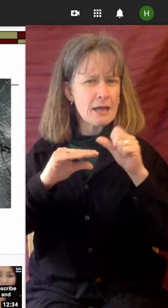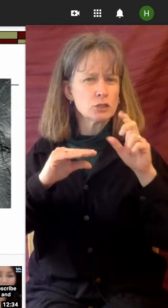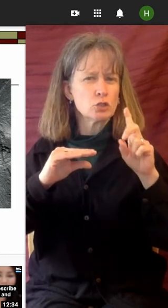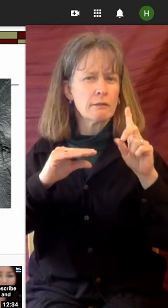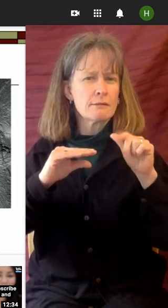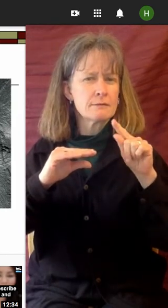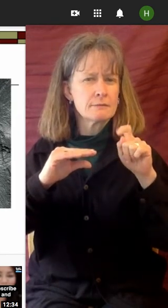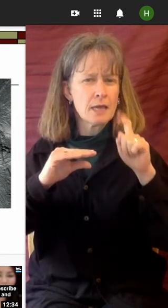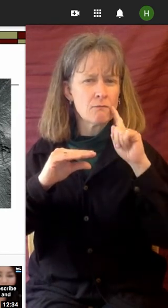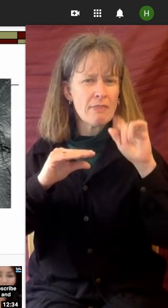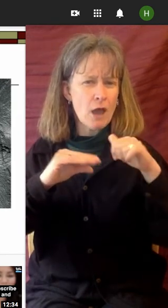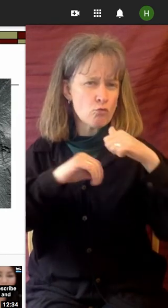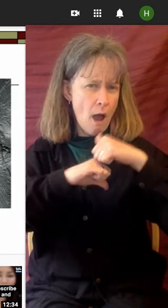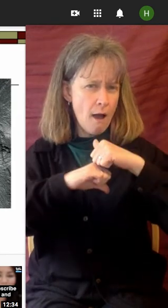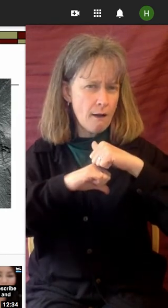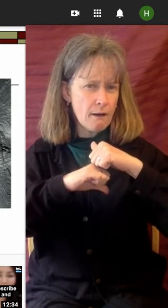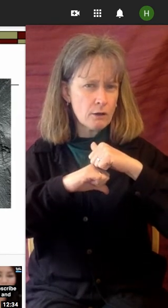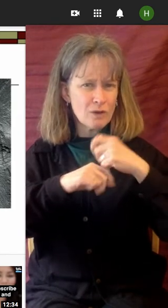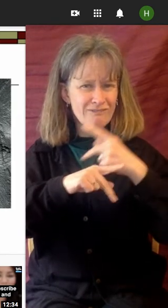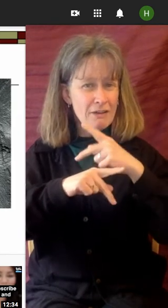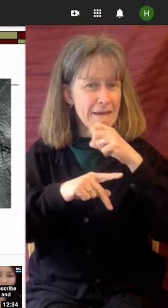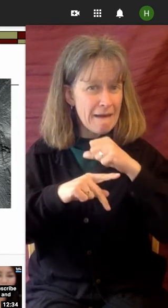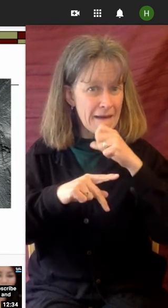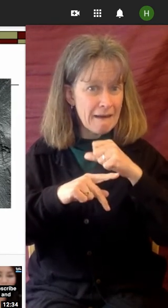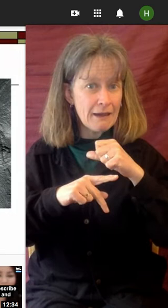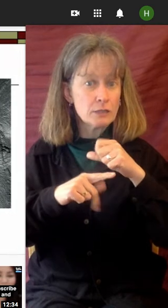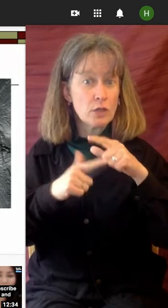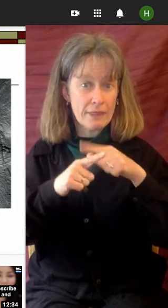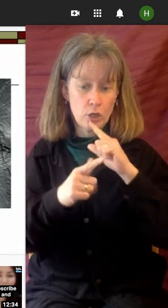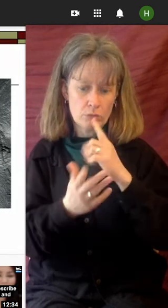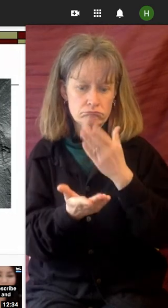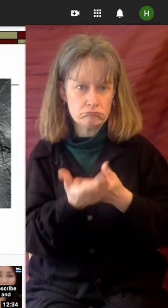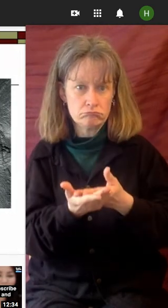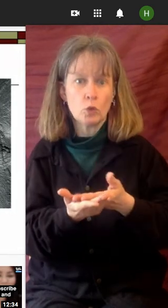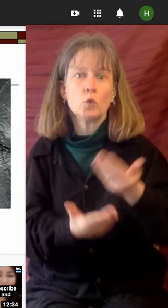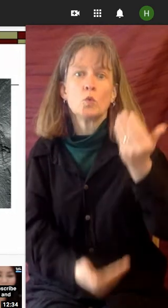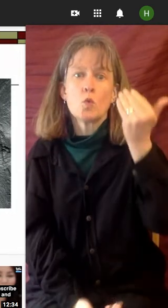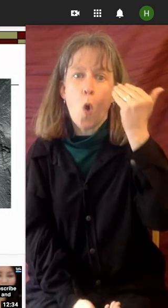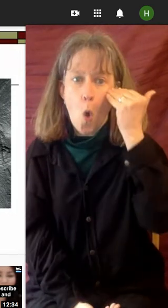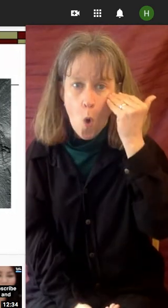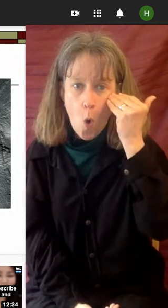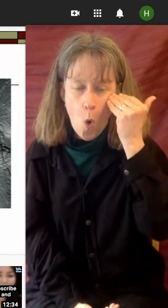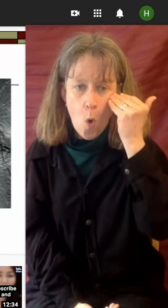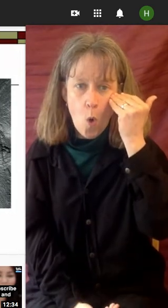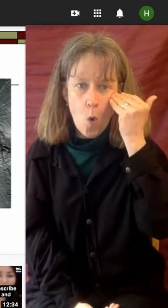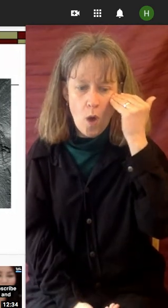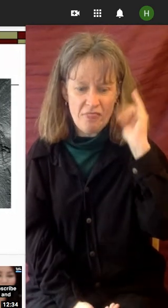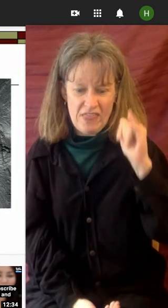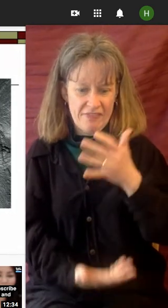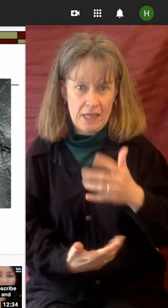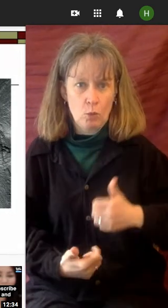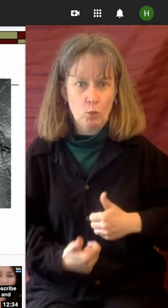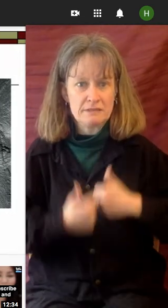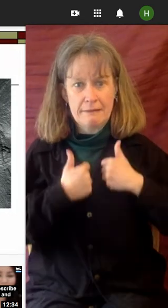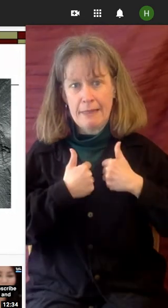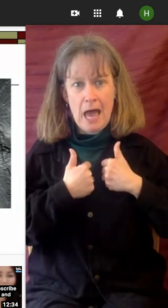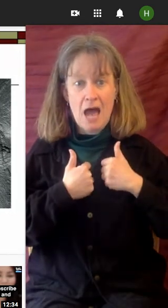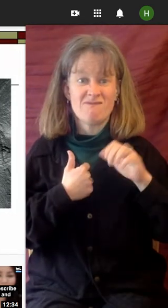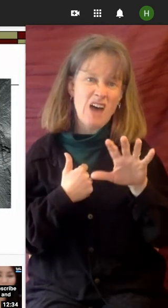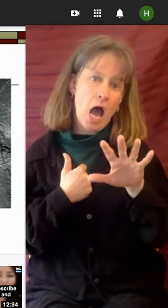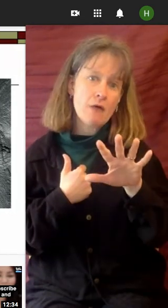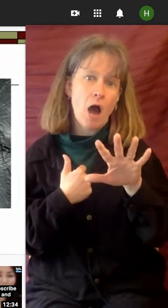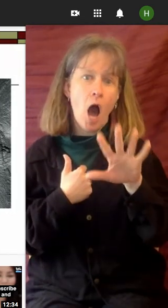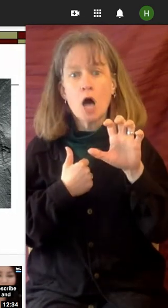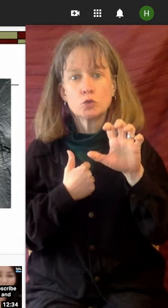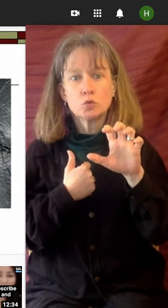it is so that we can confirm that it was a 500 million year